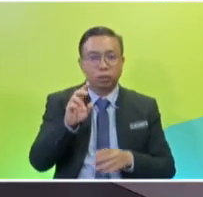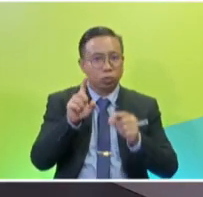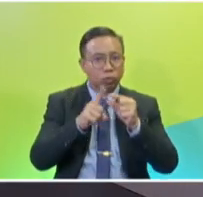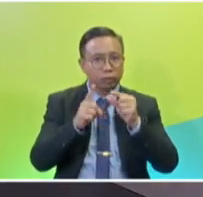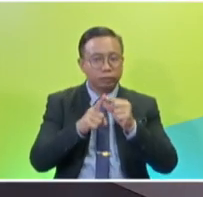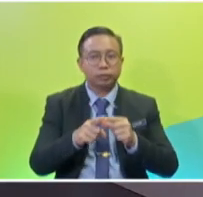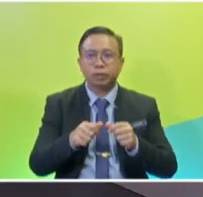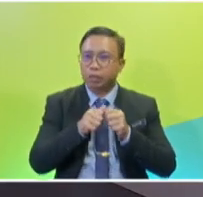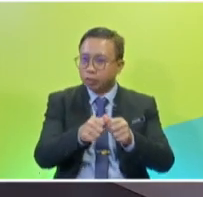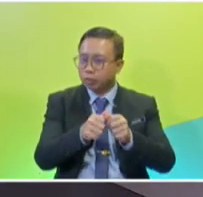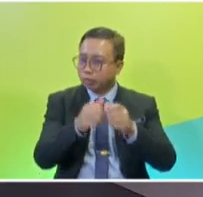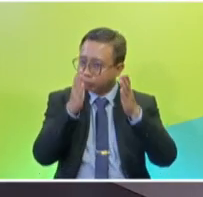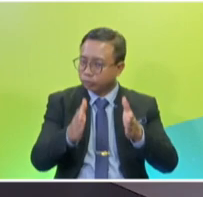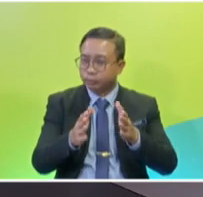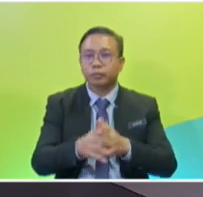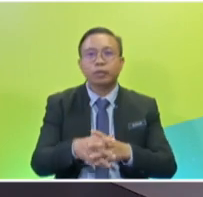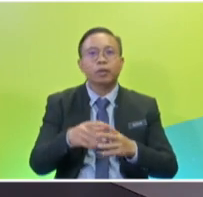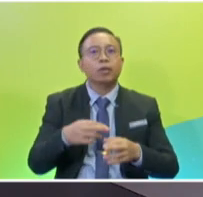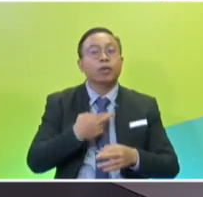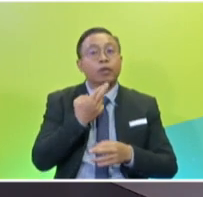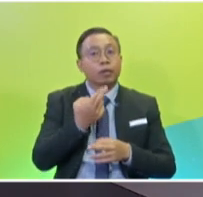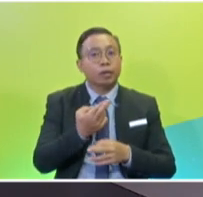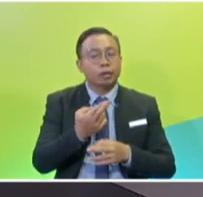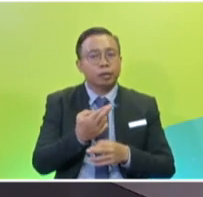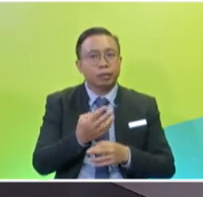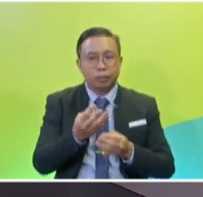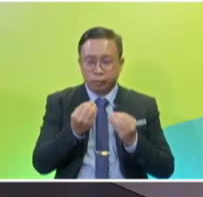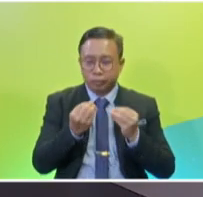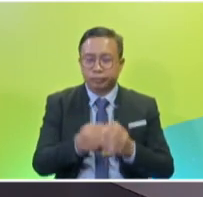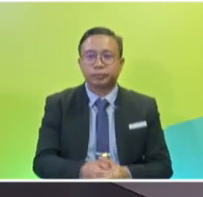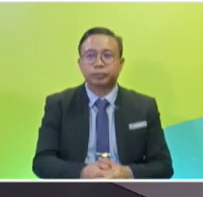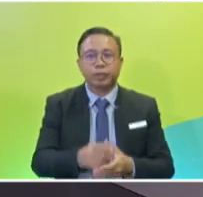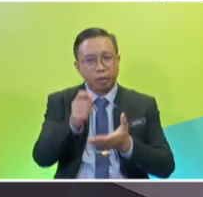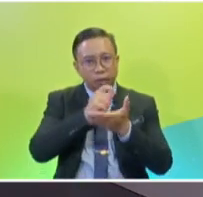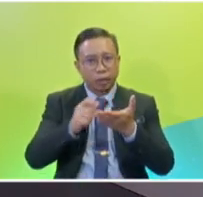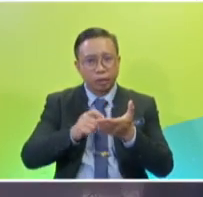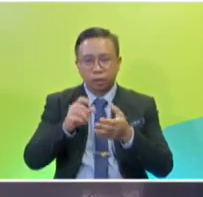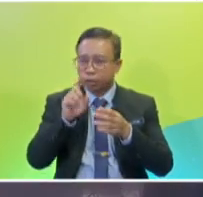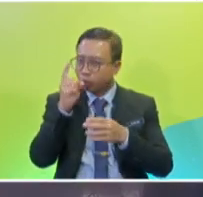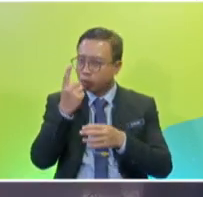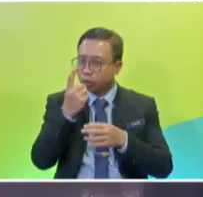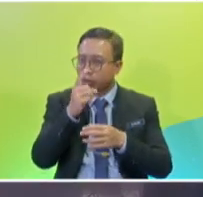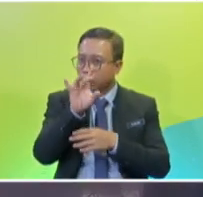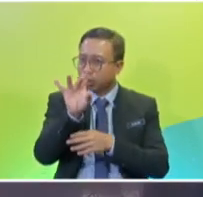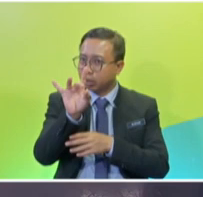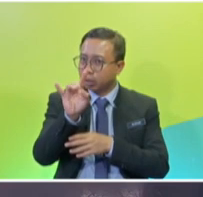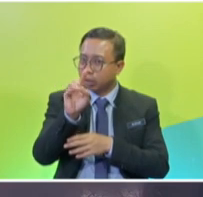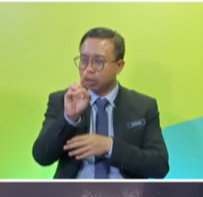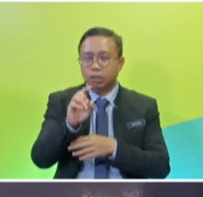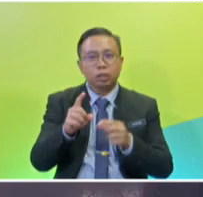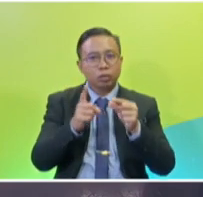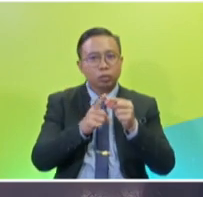to everyone out there. Mm-hmm. If you really look at it, Shafika, right. writing only 80 words, mm-hmm. it takes